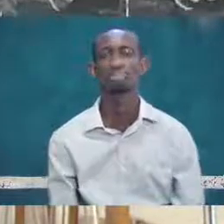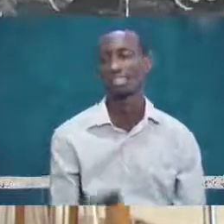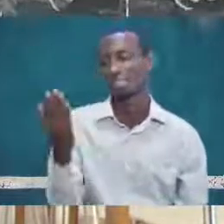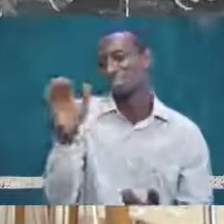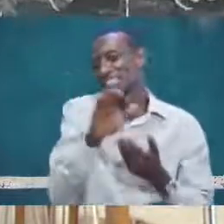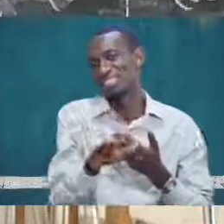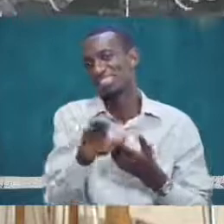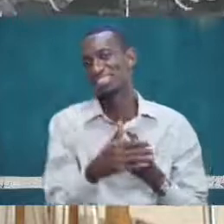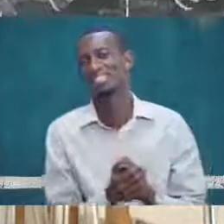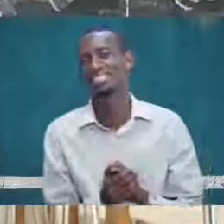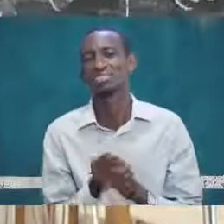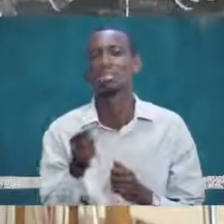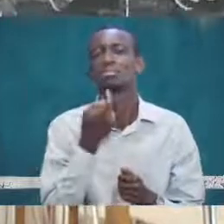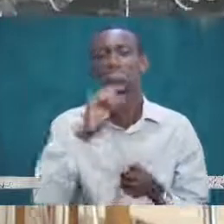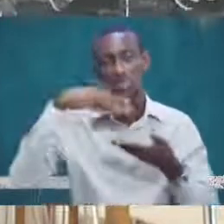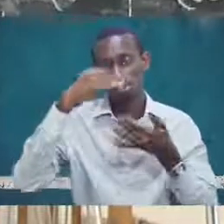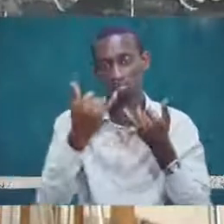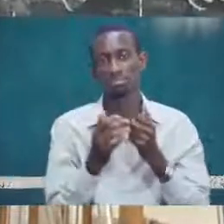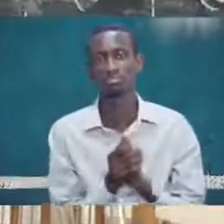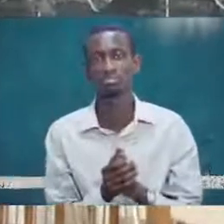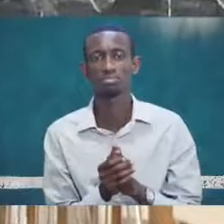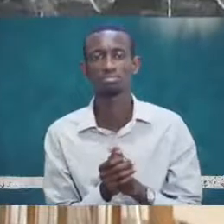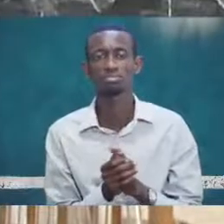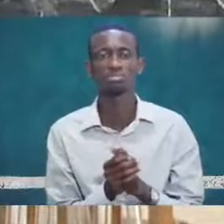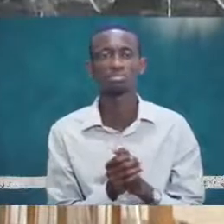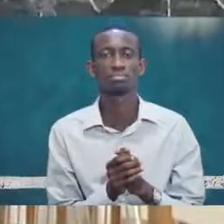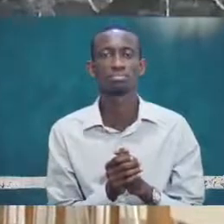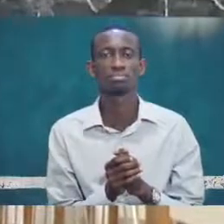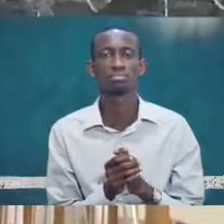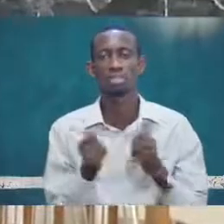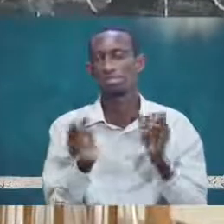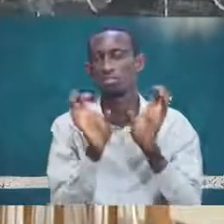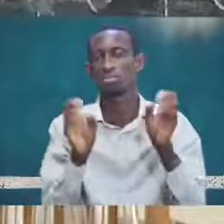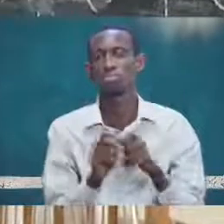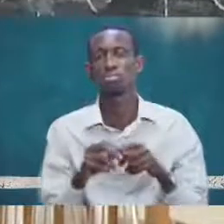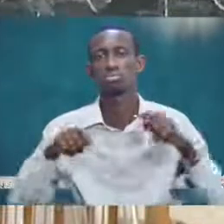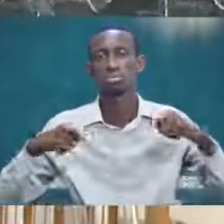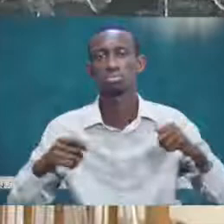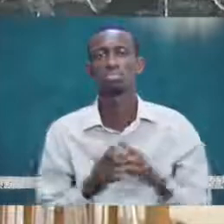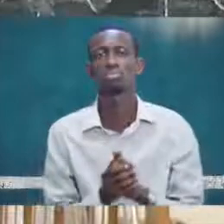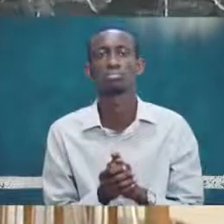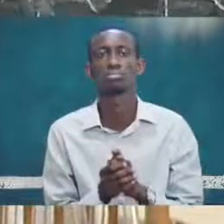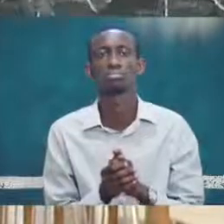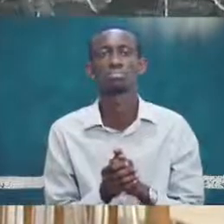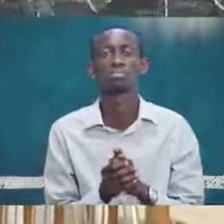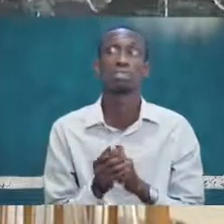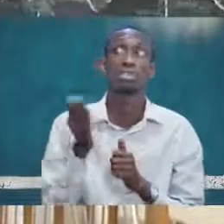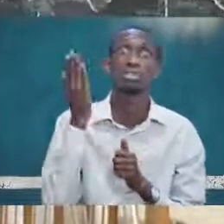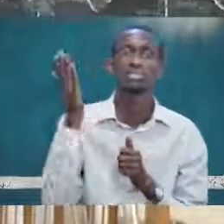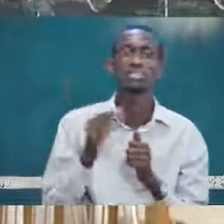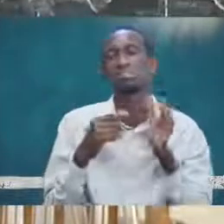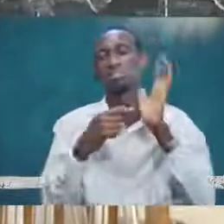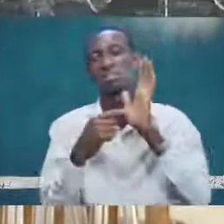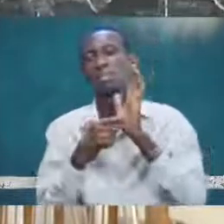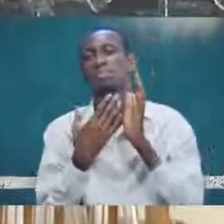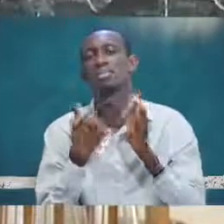basically what we were supposed to look at in decomposition reactions. So these are some of the examples